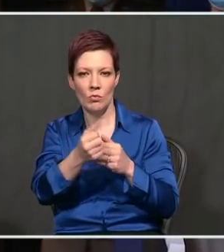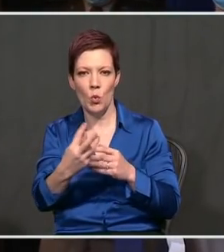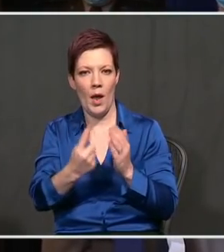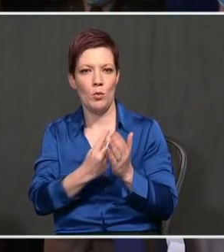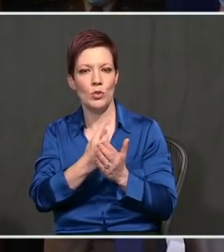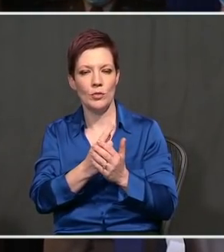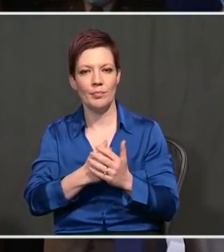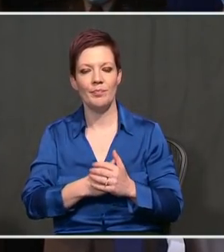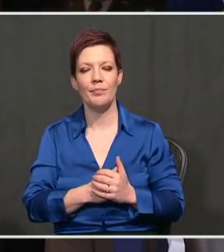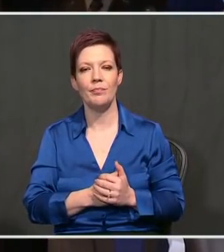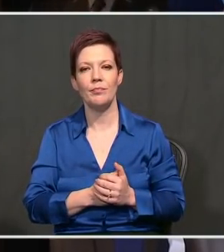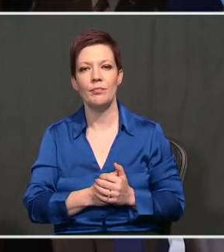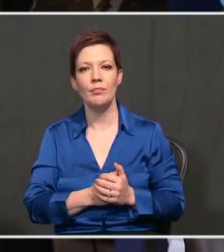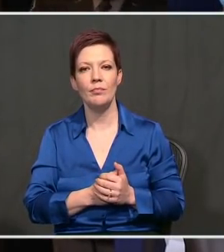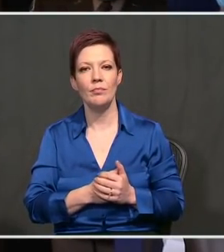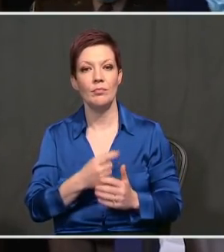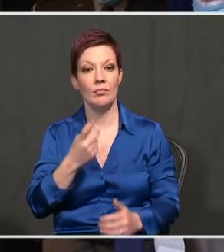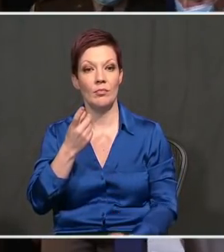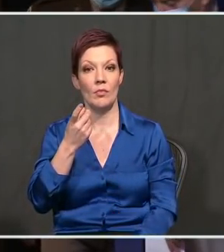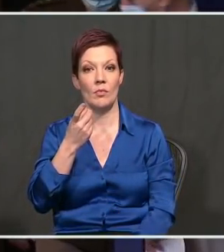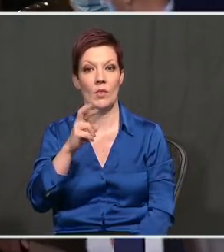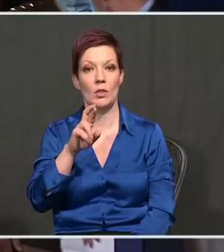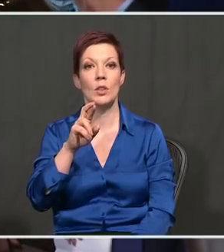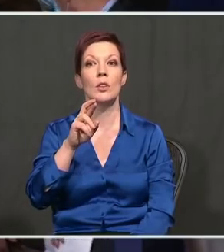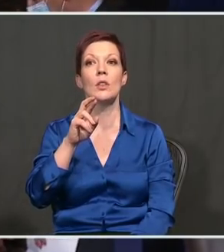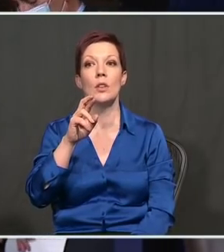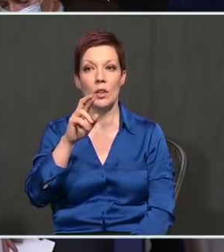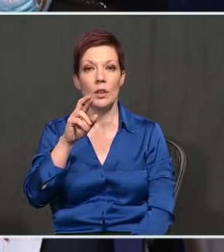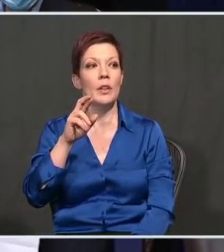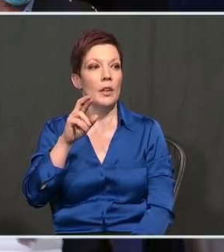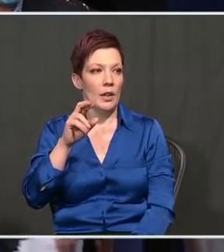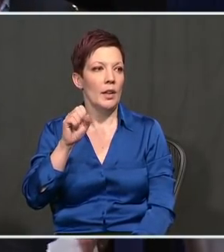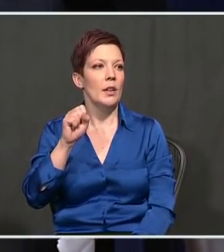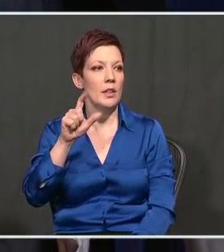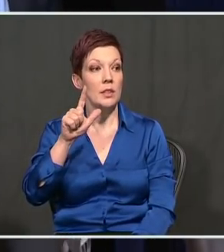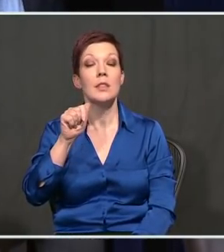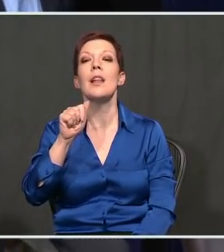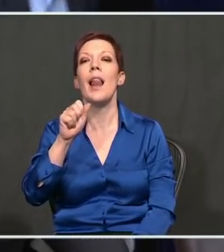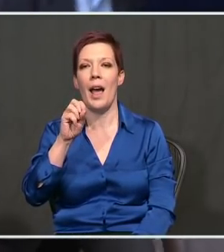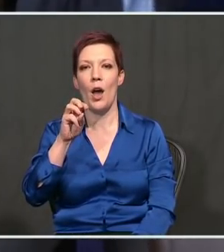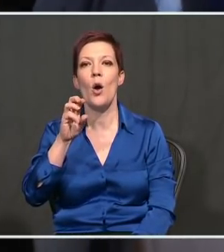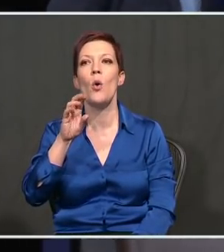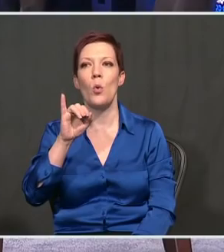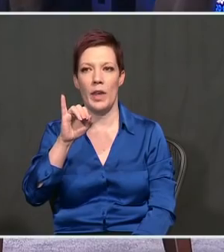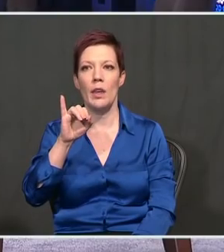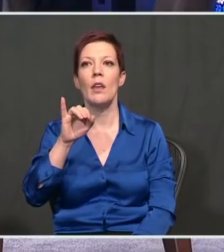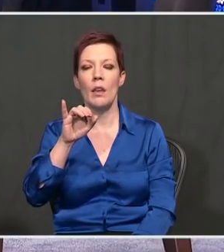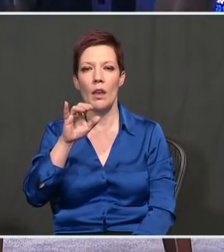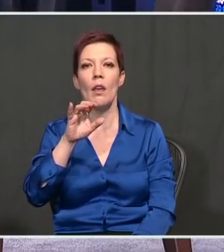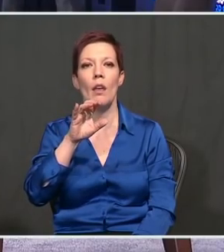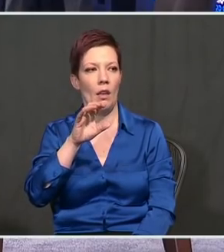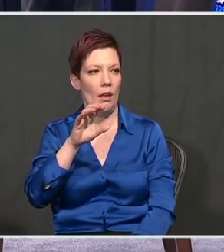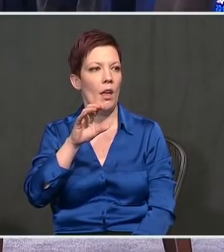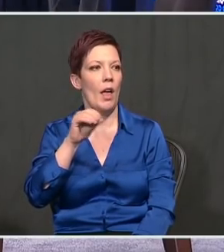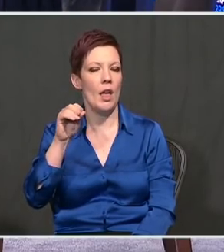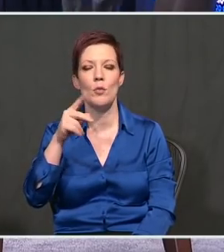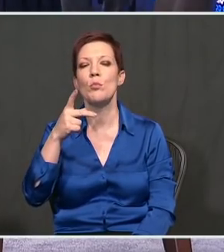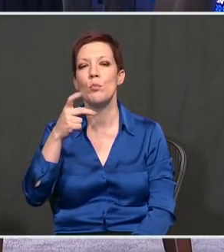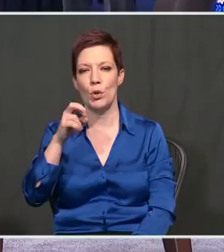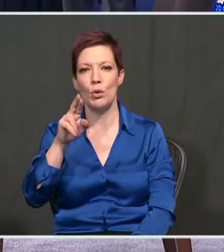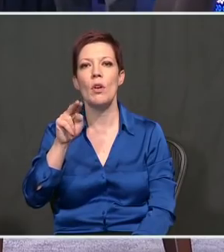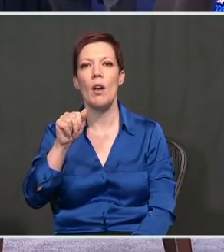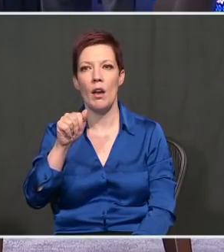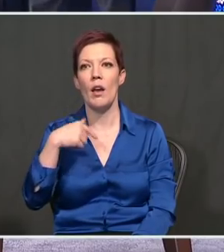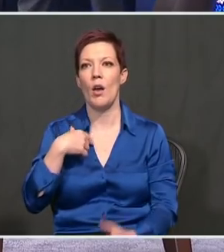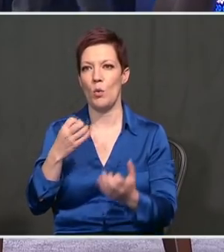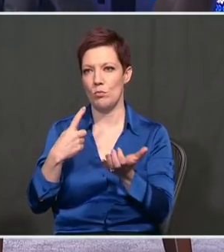As Dr. Slowey and General Perna come up onto the platform, I'd like to briefly describe the paradox that's inherent in their